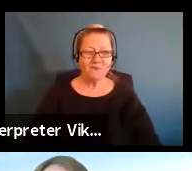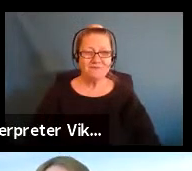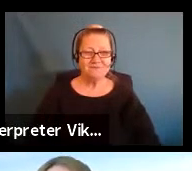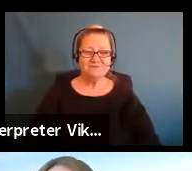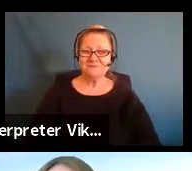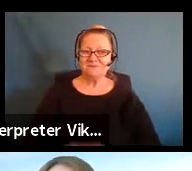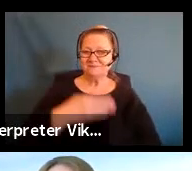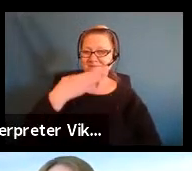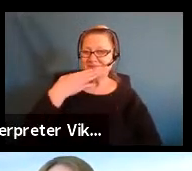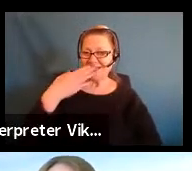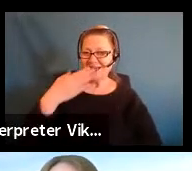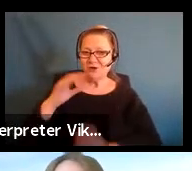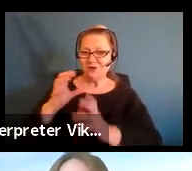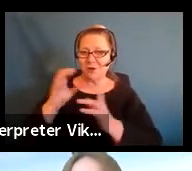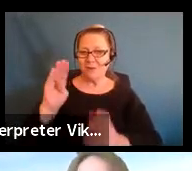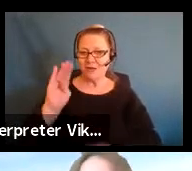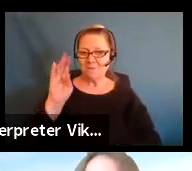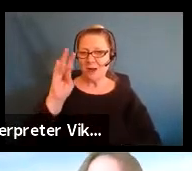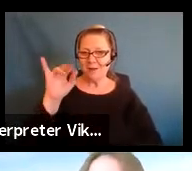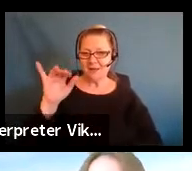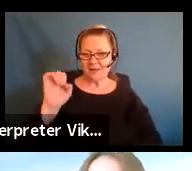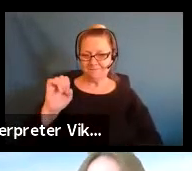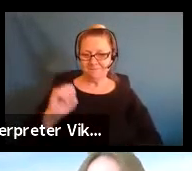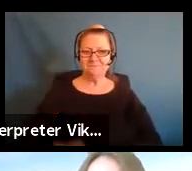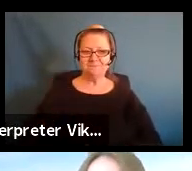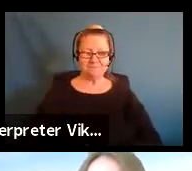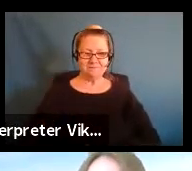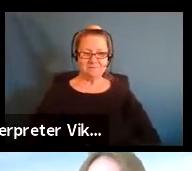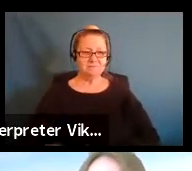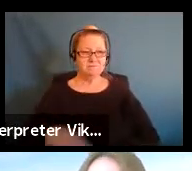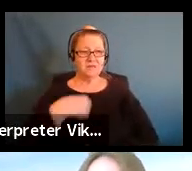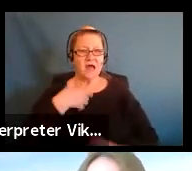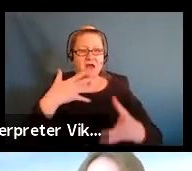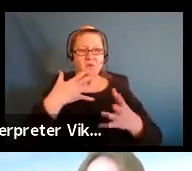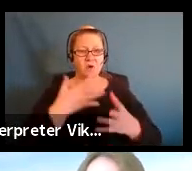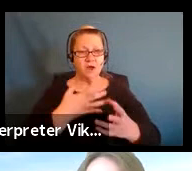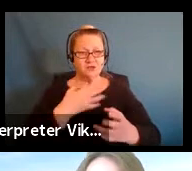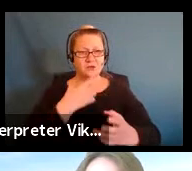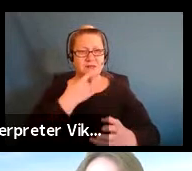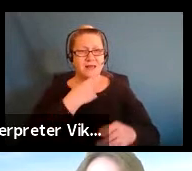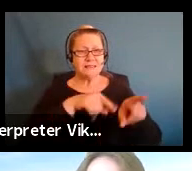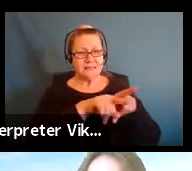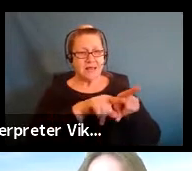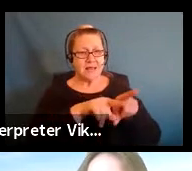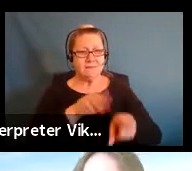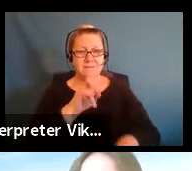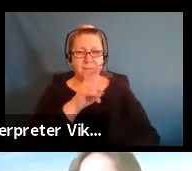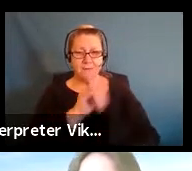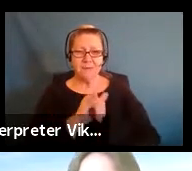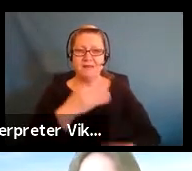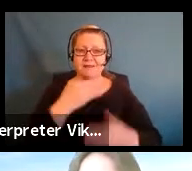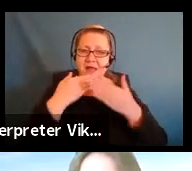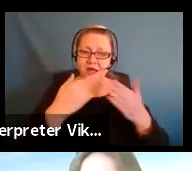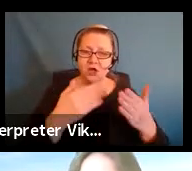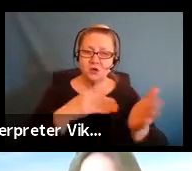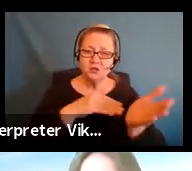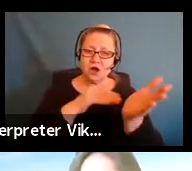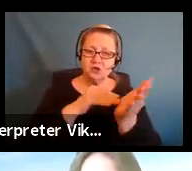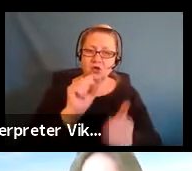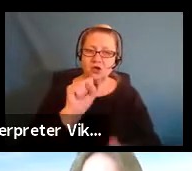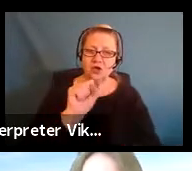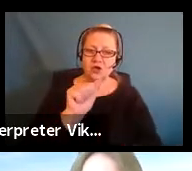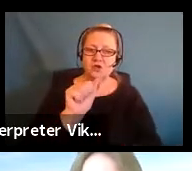Thank you so much, Bobby. And I want to echo Bobby's thanks to Dr. Sawyer and